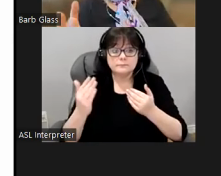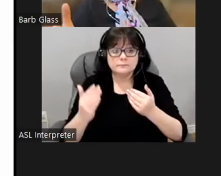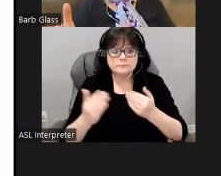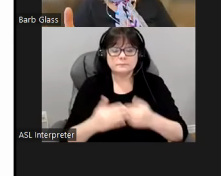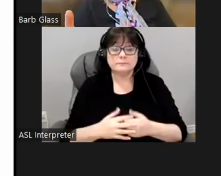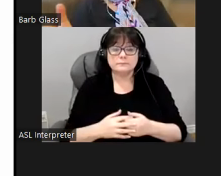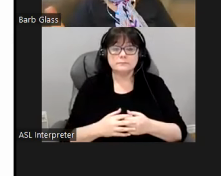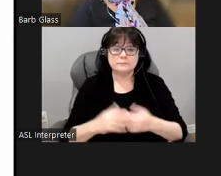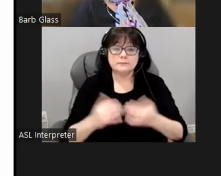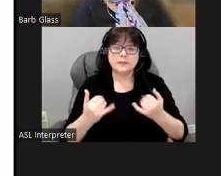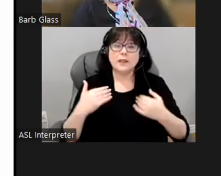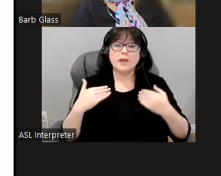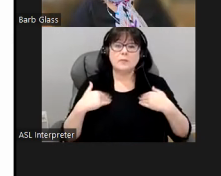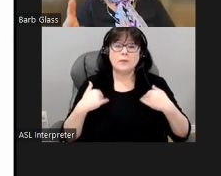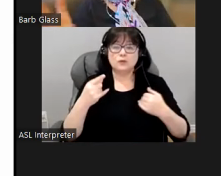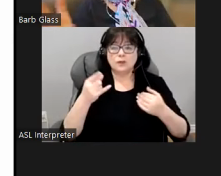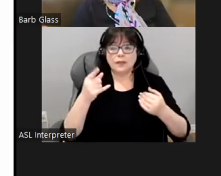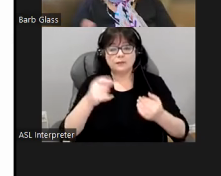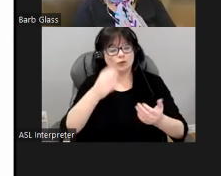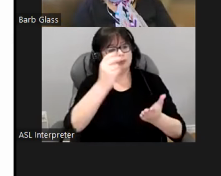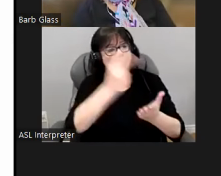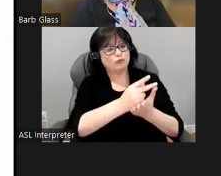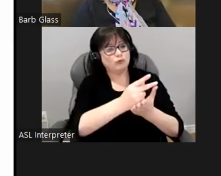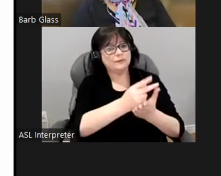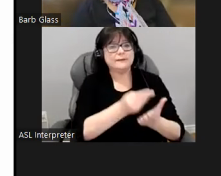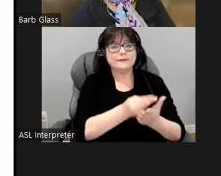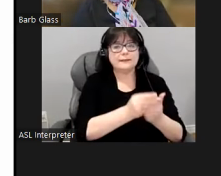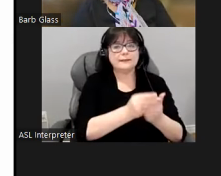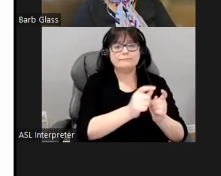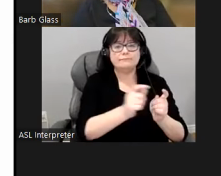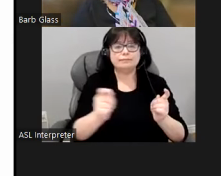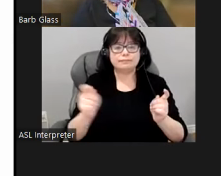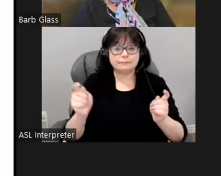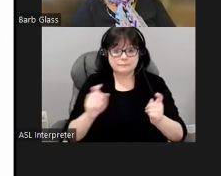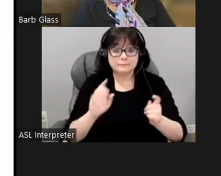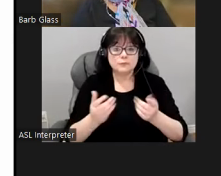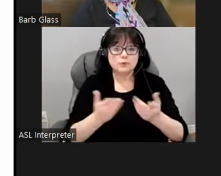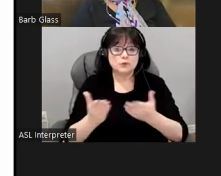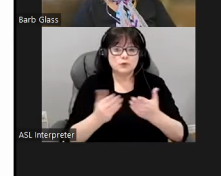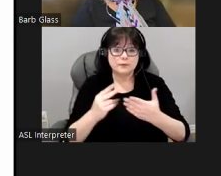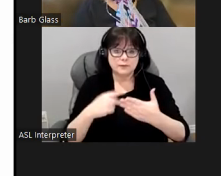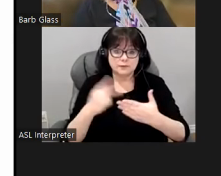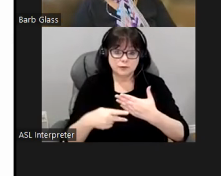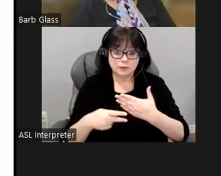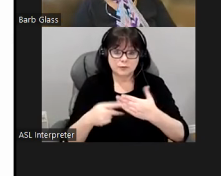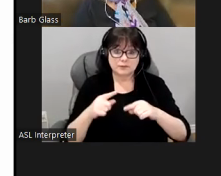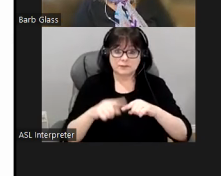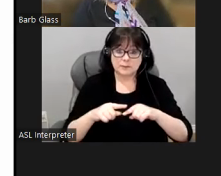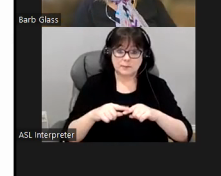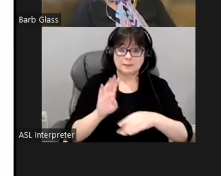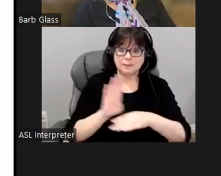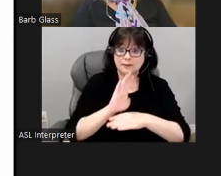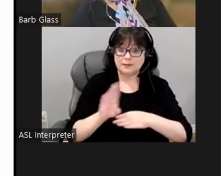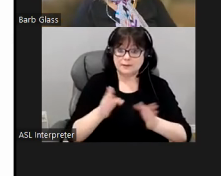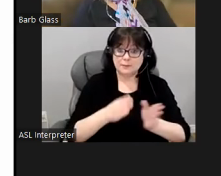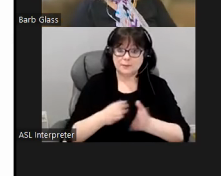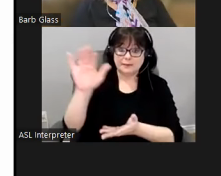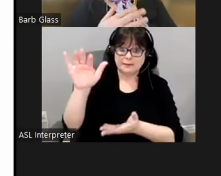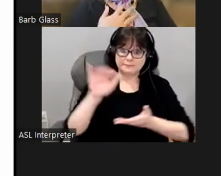who gets funded for phase 2 based on the applications they receive through the business planning process. The most immediate next